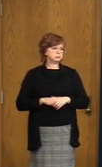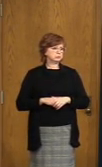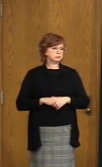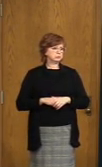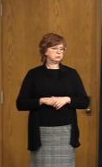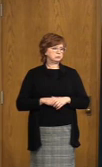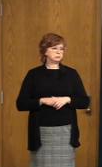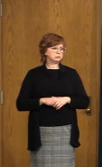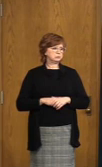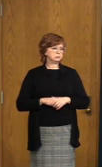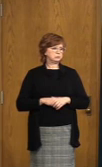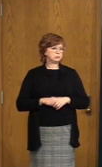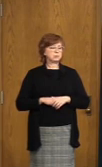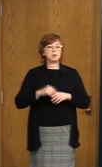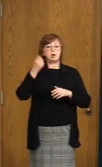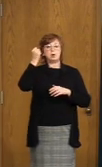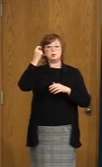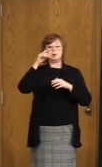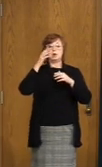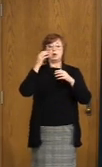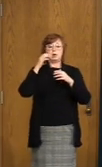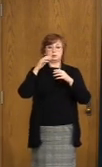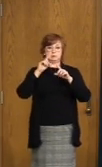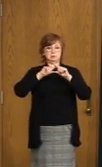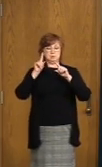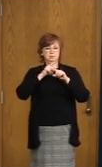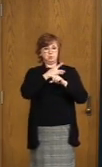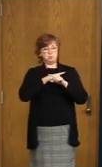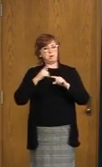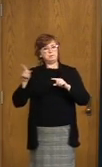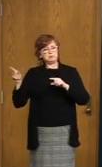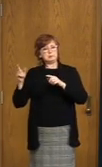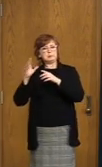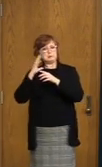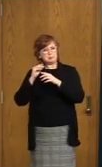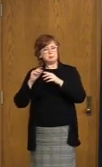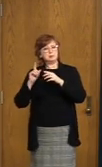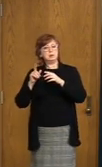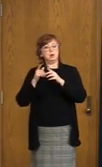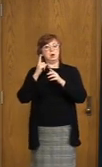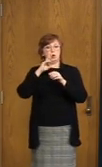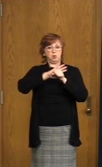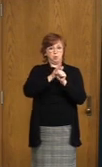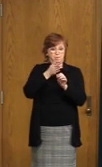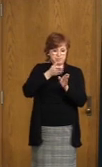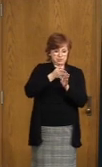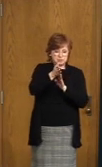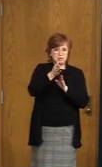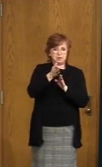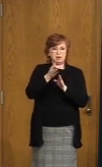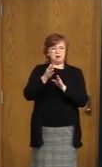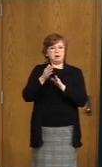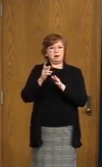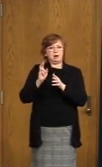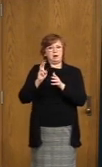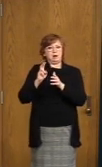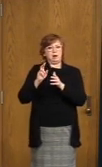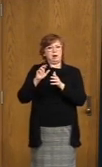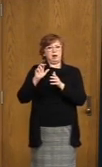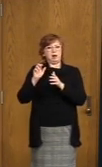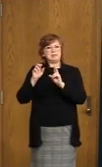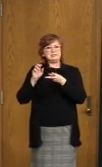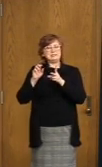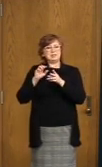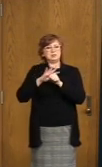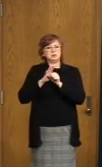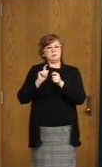Saskatchewan? How are we determining if it's here? And I think that goes back to the earlier question about travel. Yeah. If we do see variants, the presence of variants